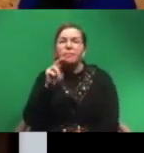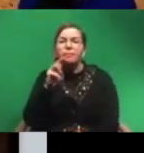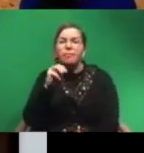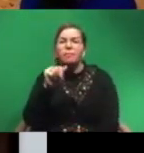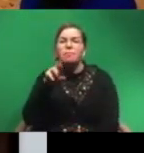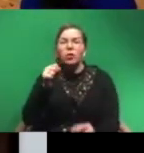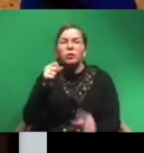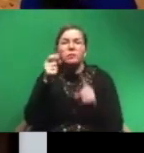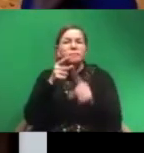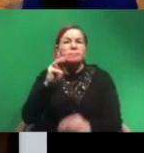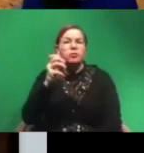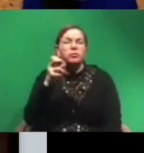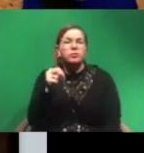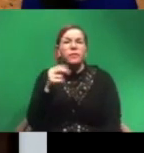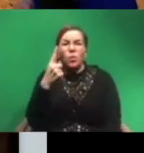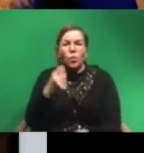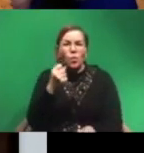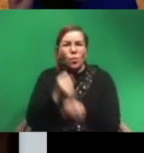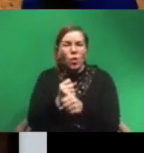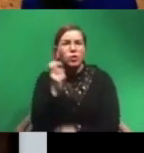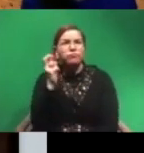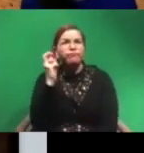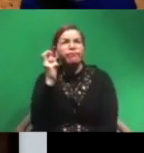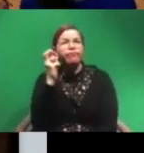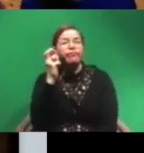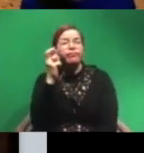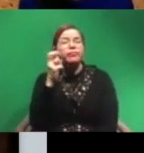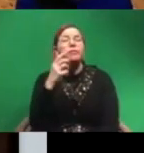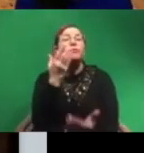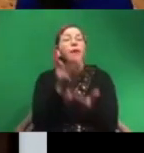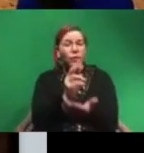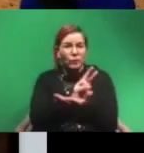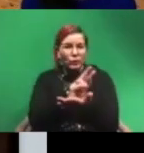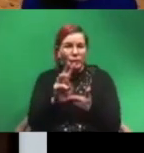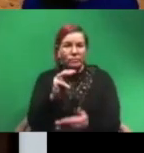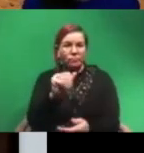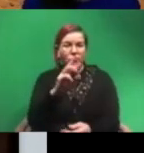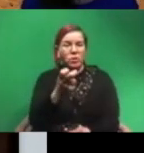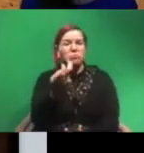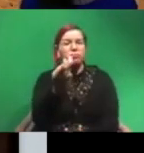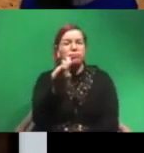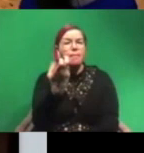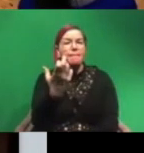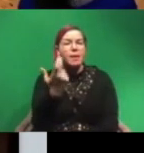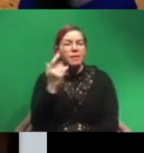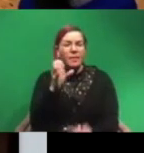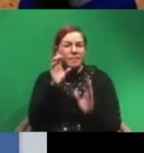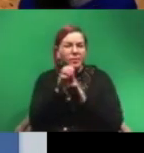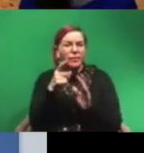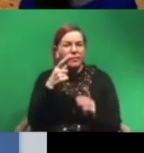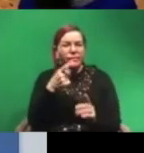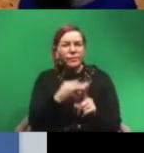So over a year in transit, and then a two-week Mars mission, and then all the way coming back. So this picture is from the Mars